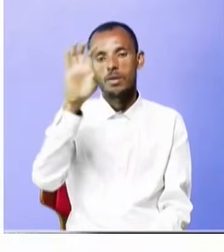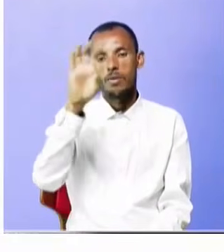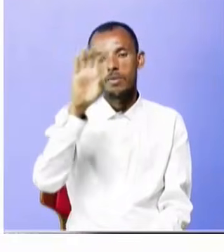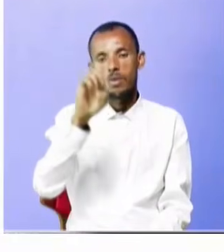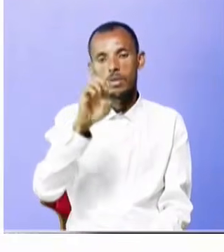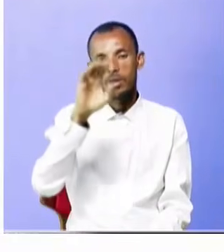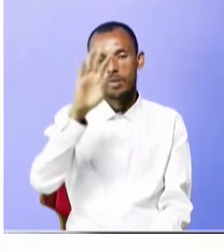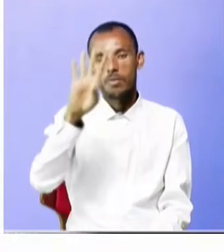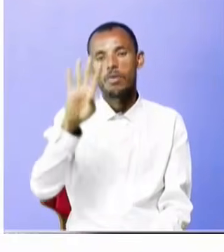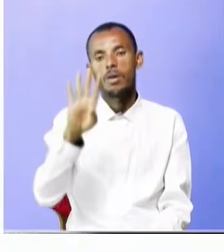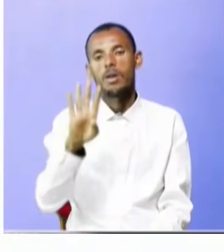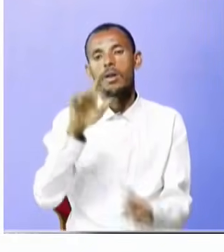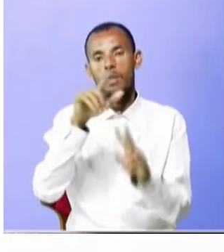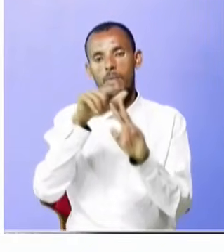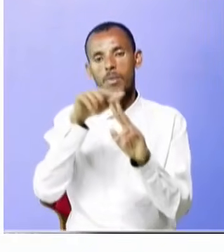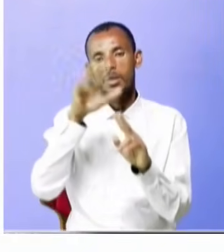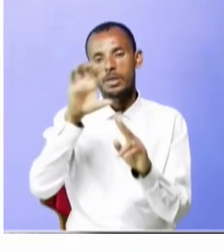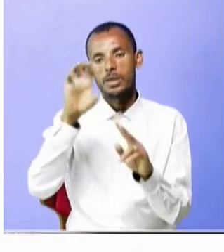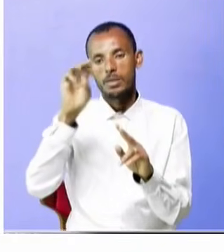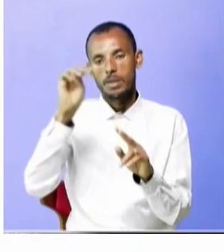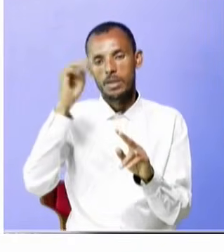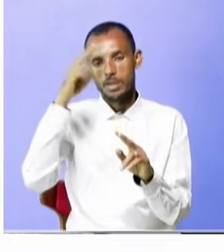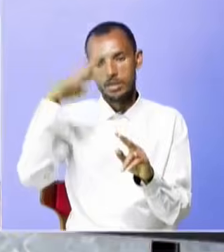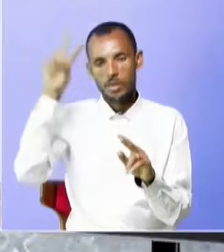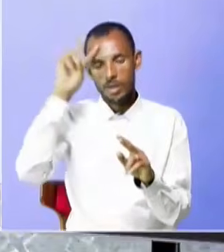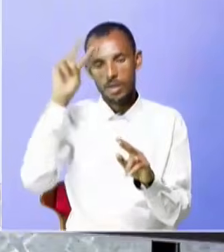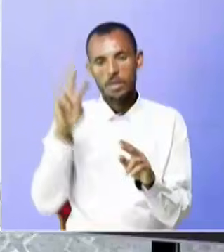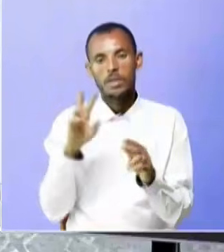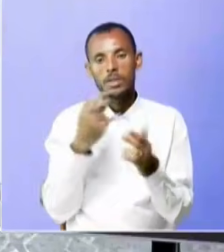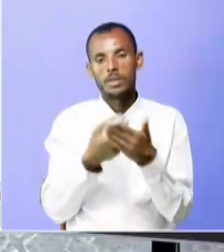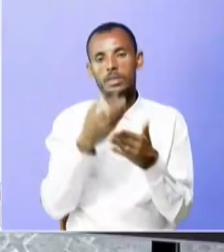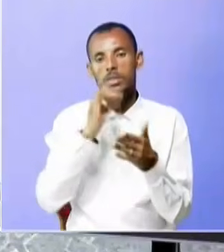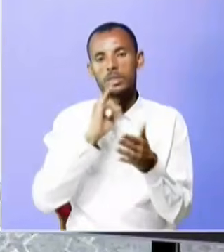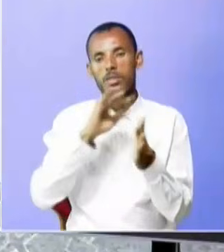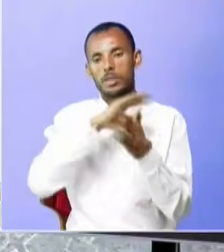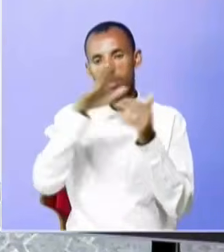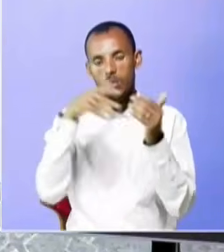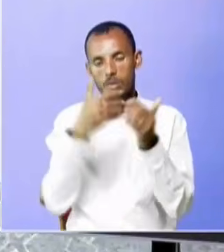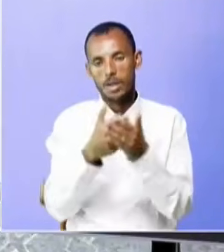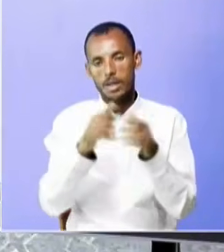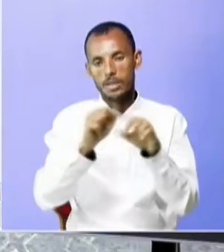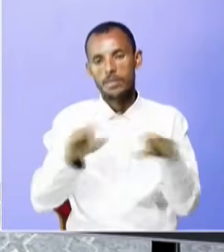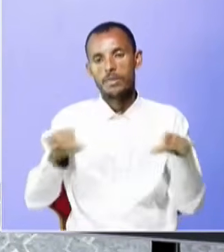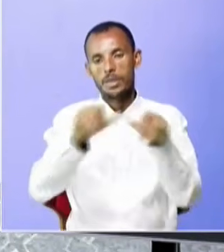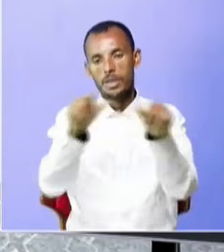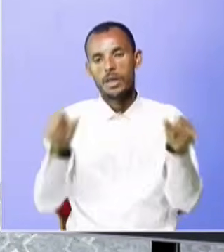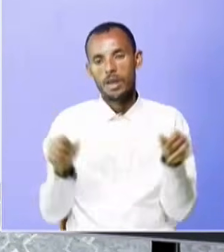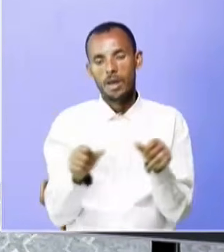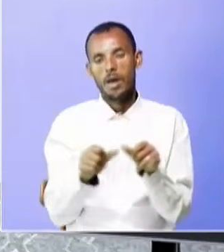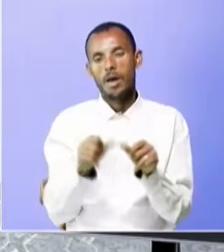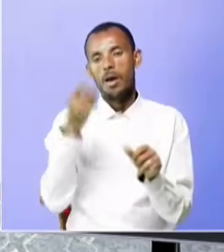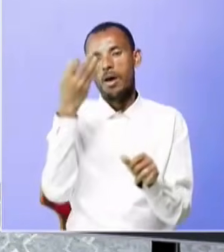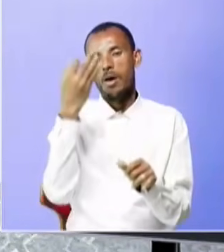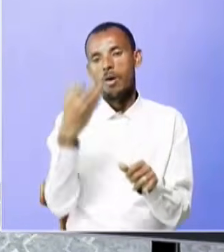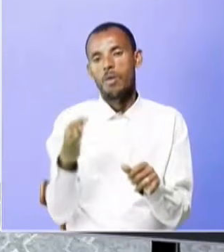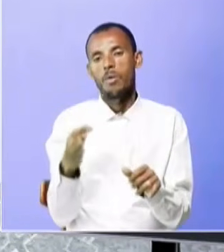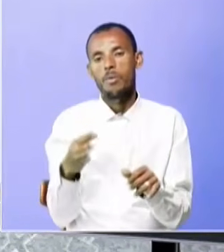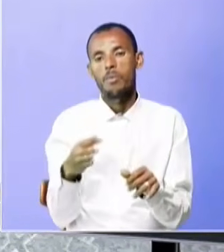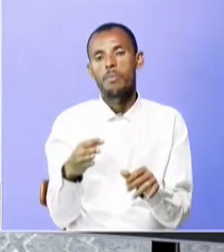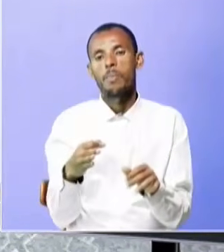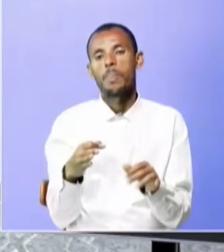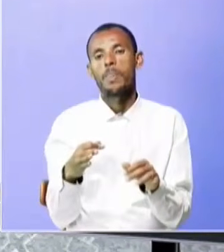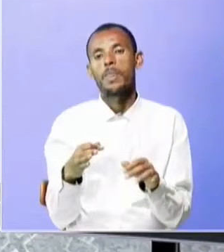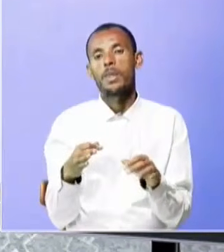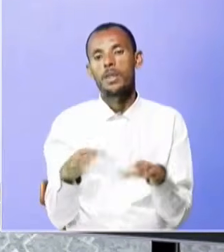144 pi centimeter square. This is the total surface area of the